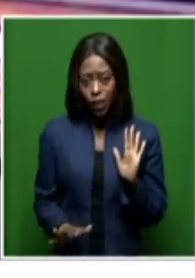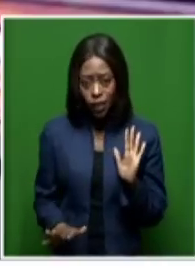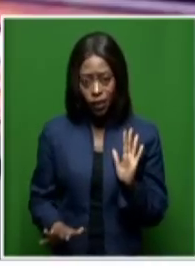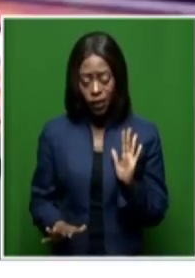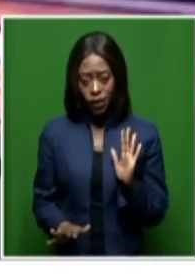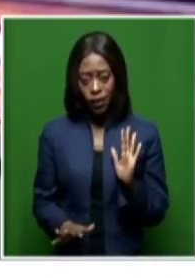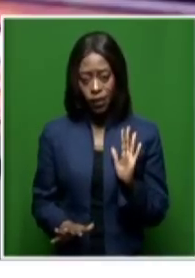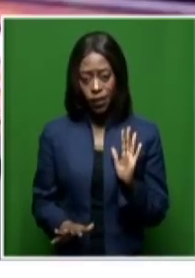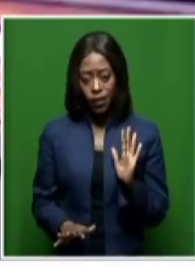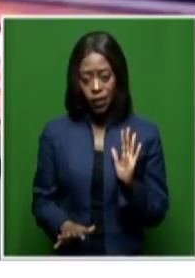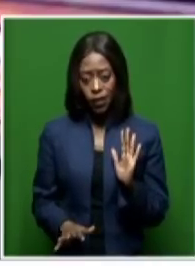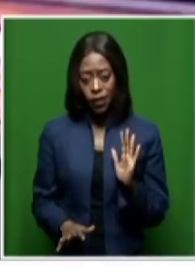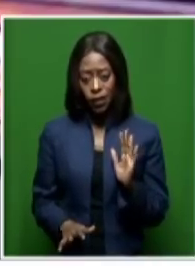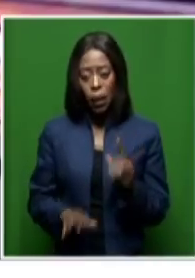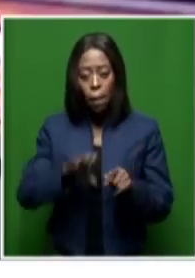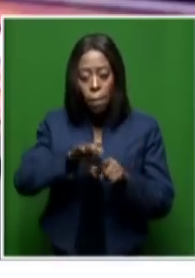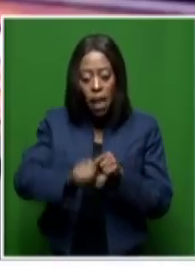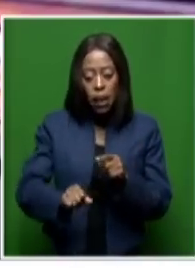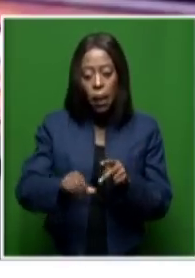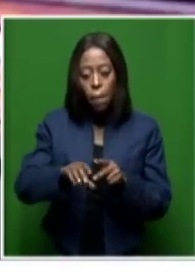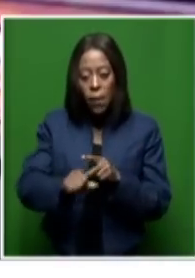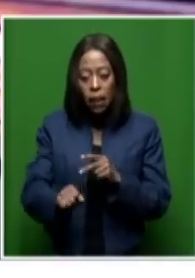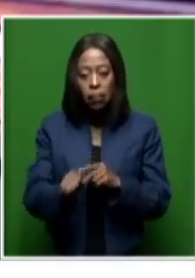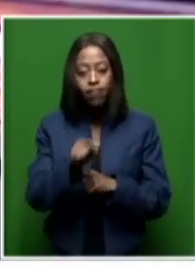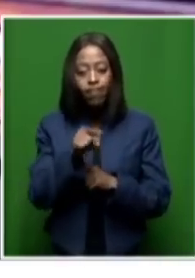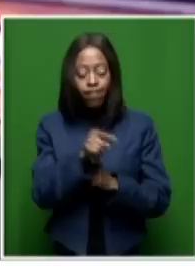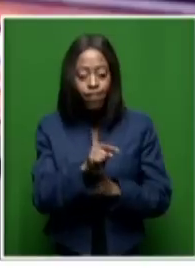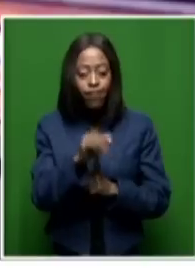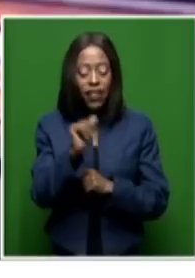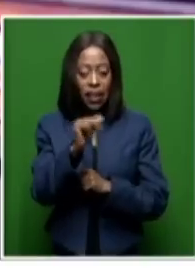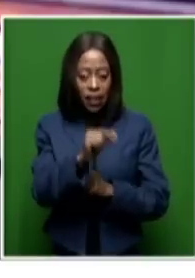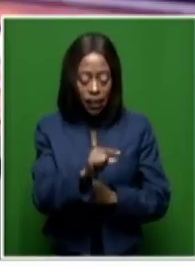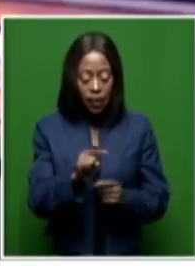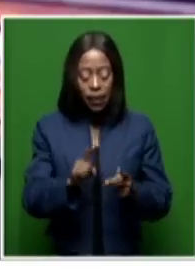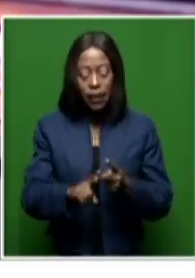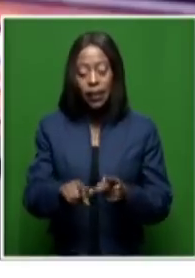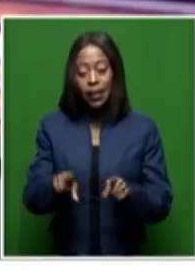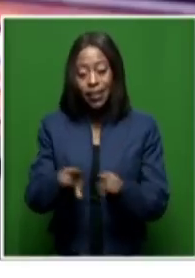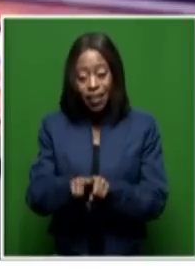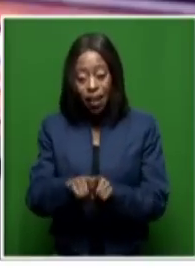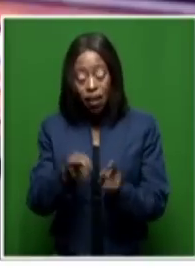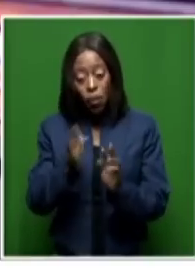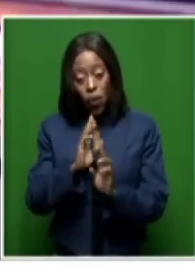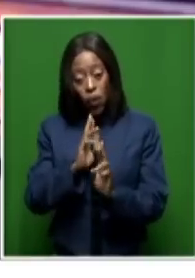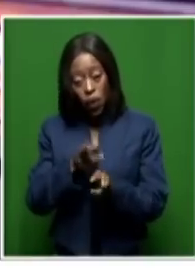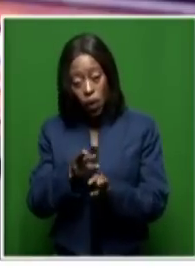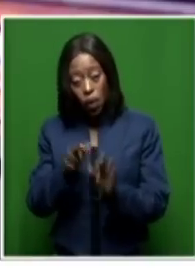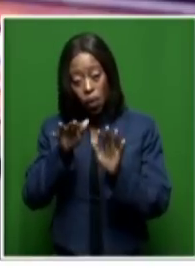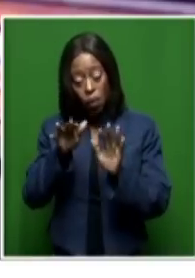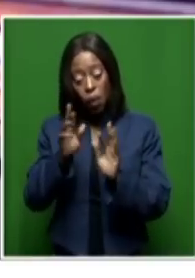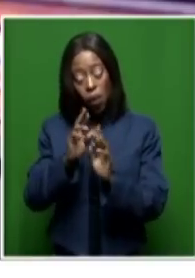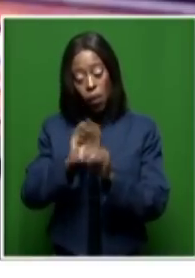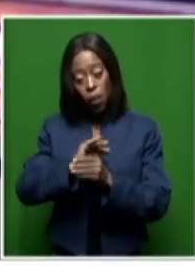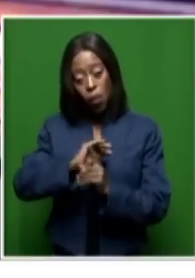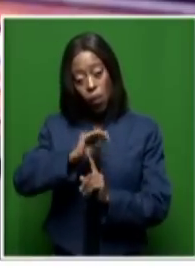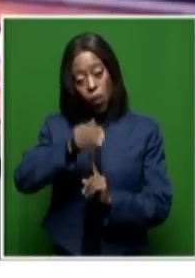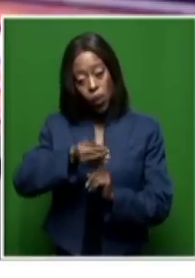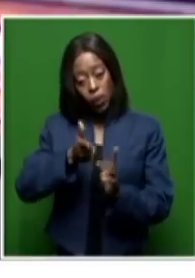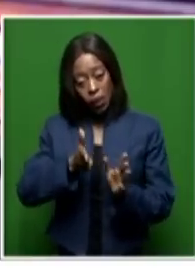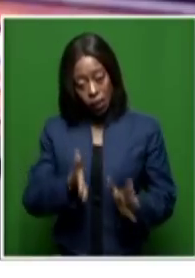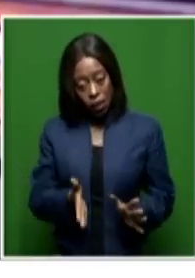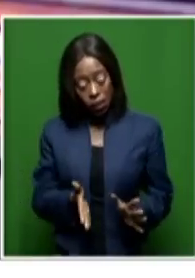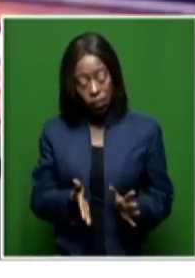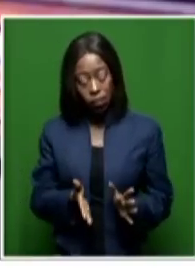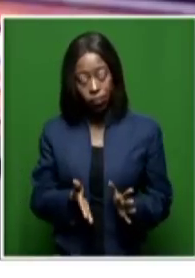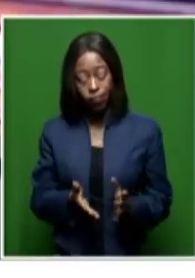been discovered by the AG, as well as in the derailed report of the public protector. And